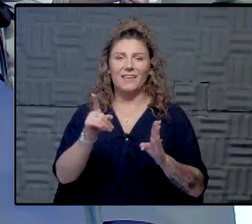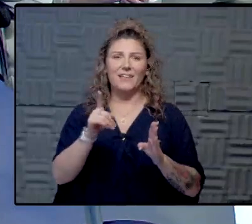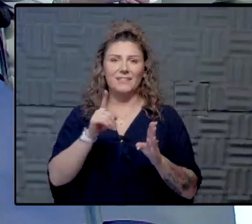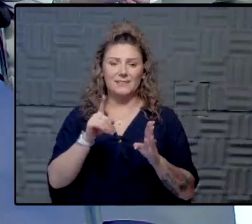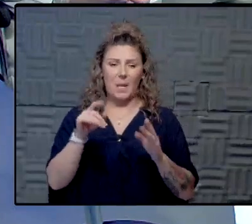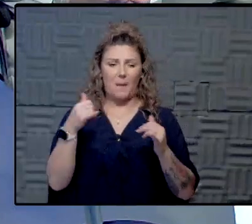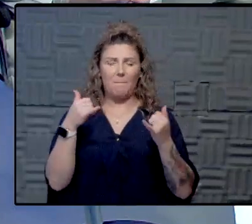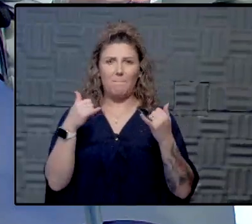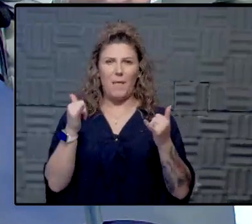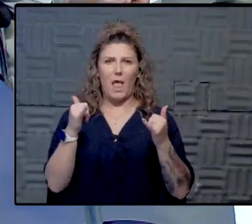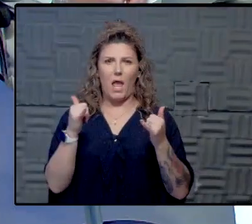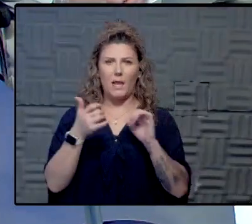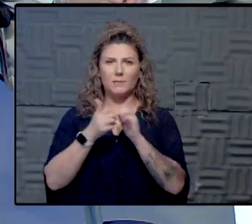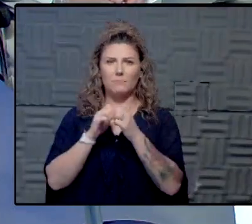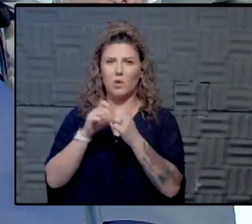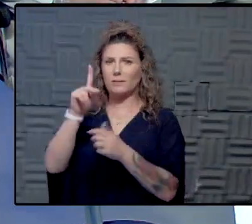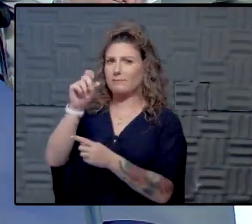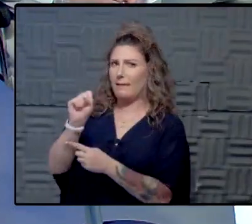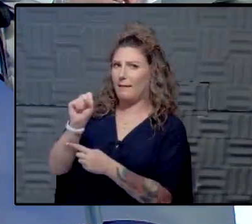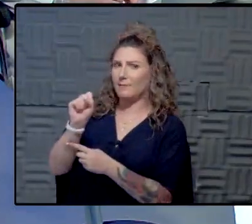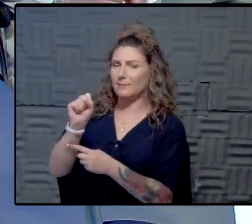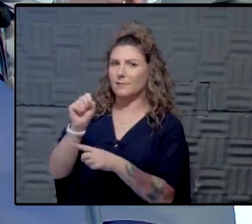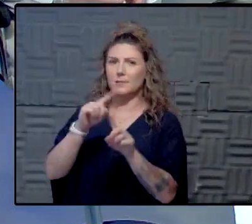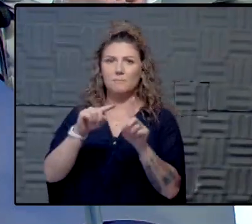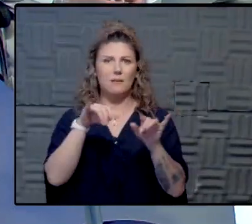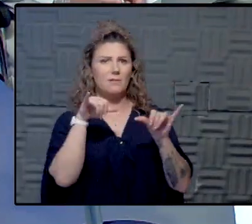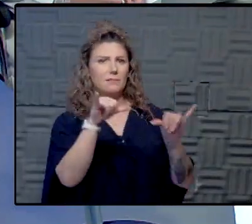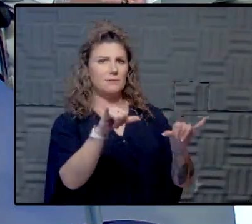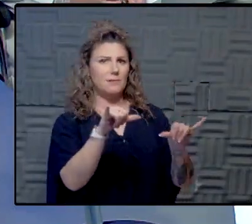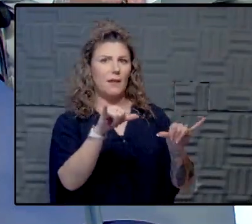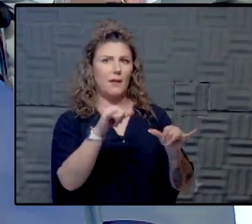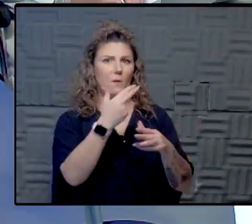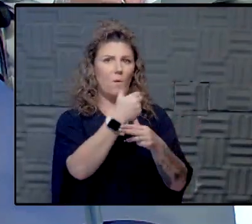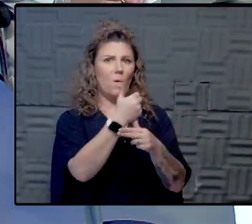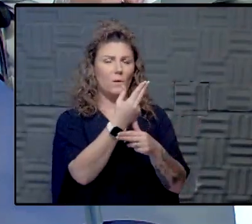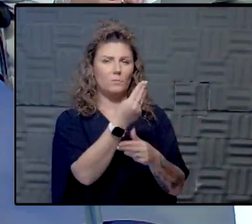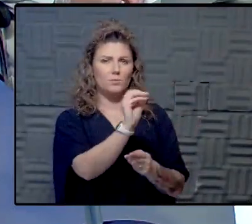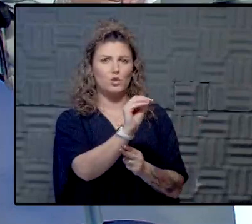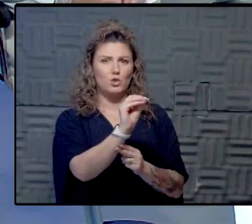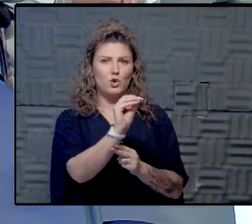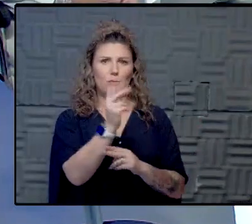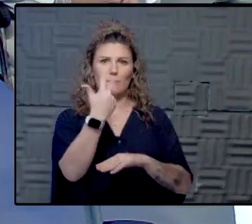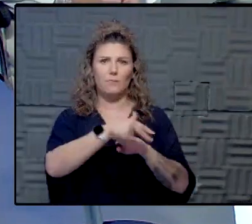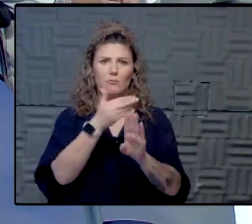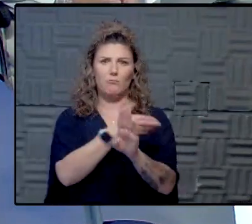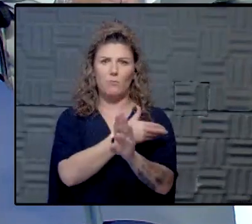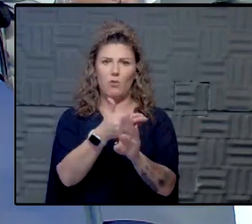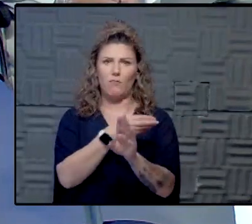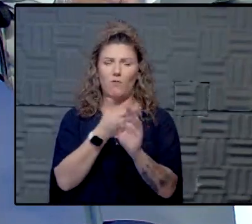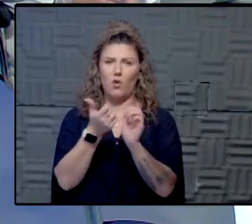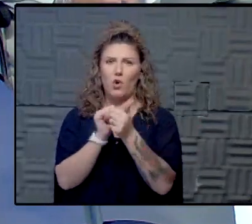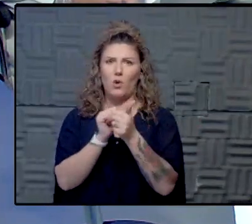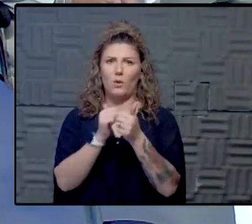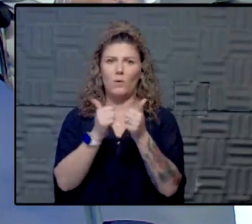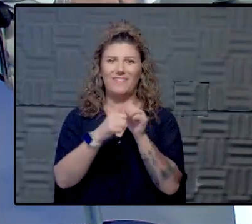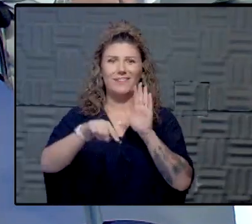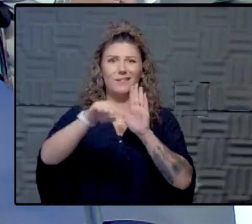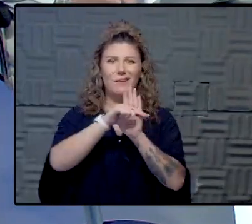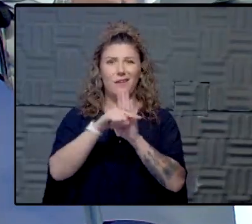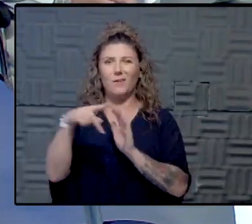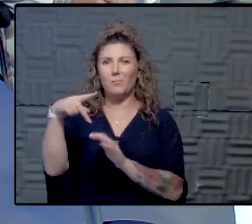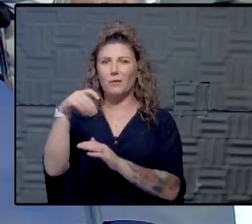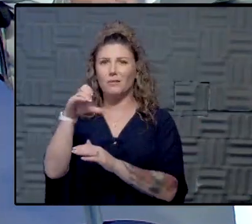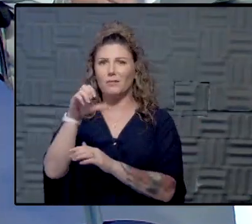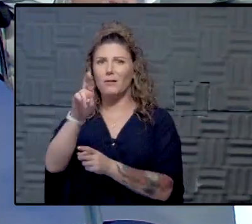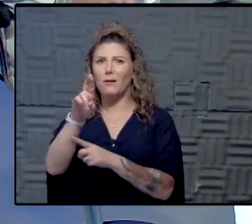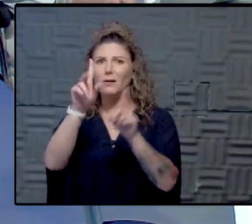state of Kansas, Yeah. but staying in a hotel in Missouri for 4 days before competition with a negative PCR test. His